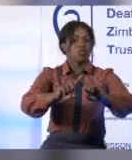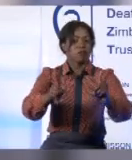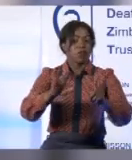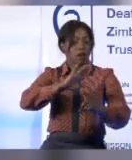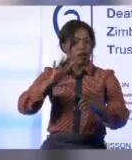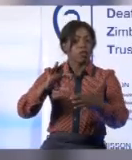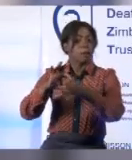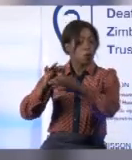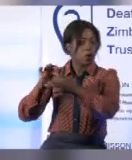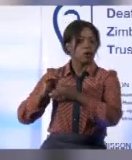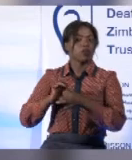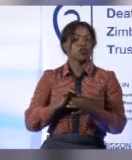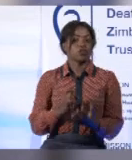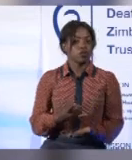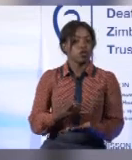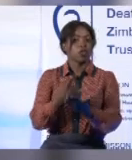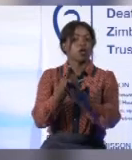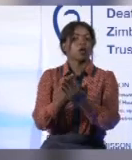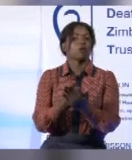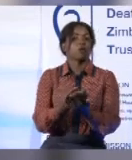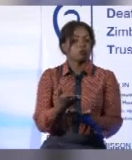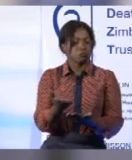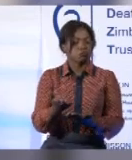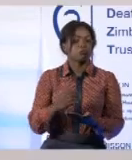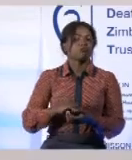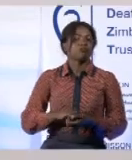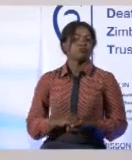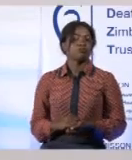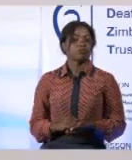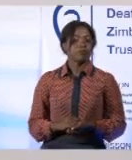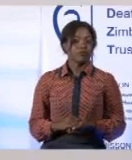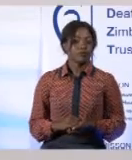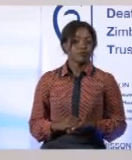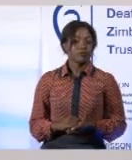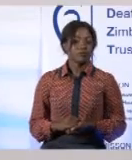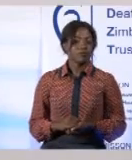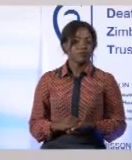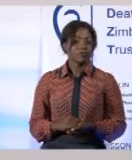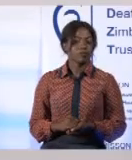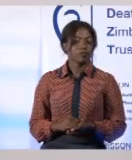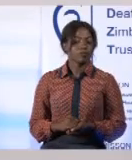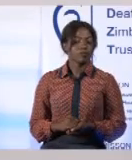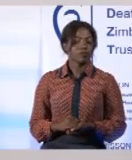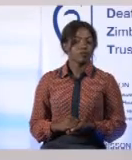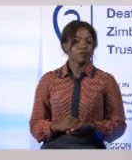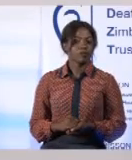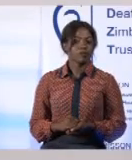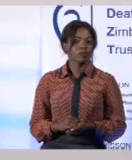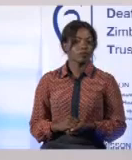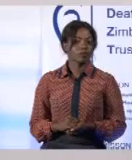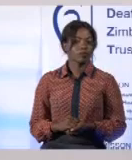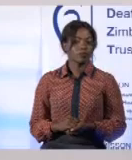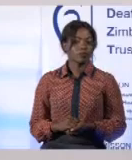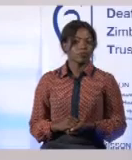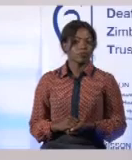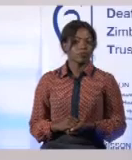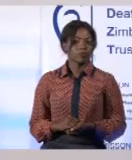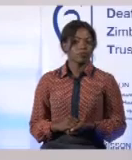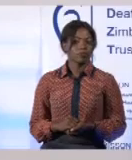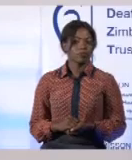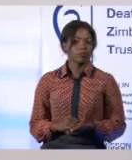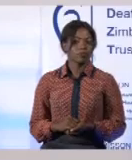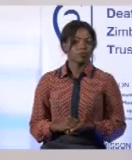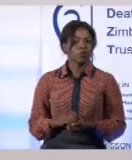to get over such things. And in terms of just keeping